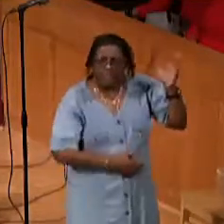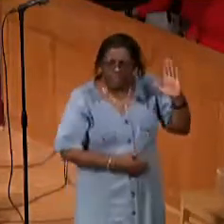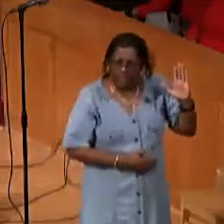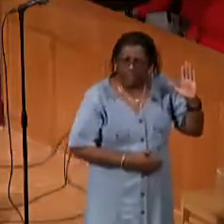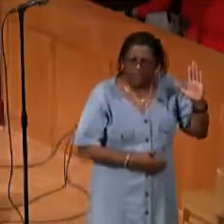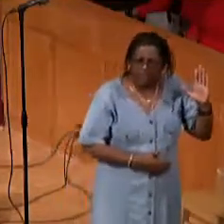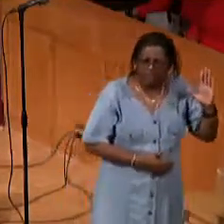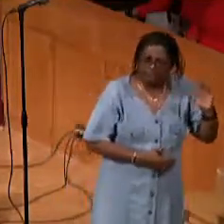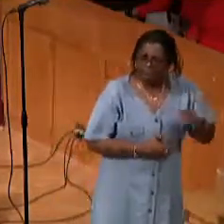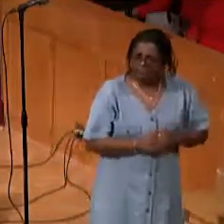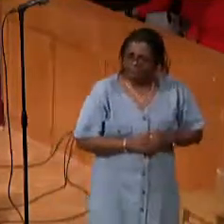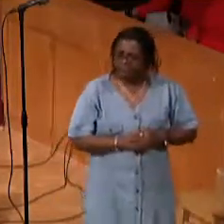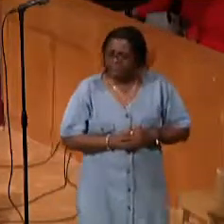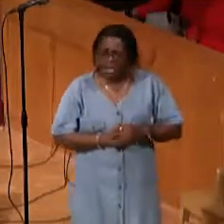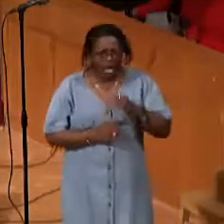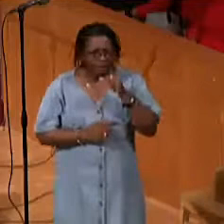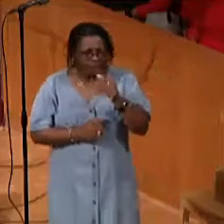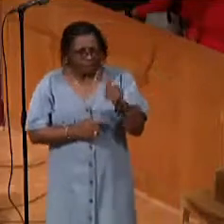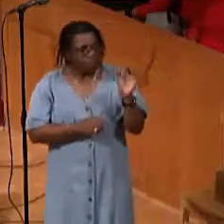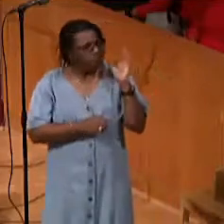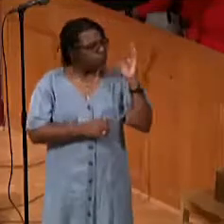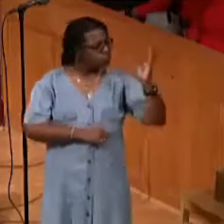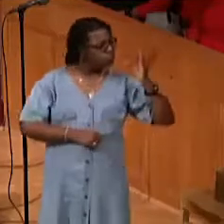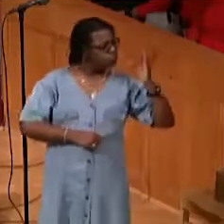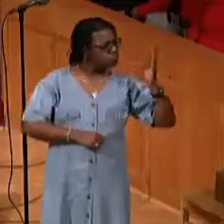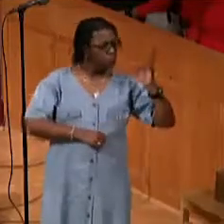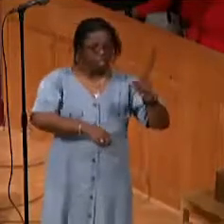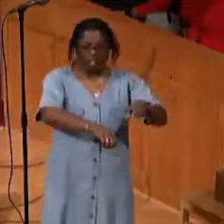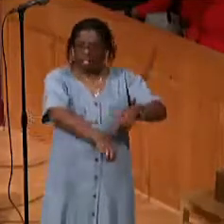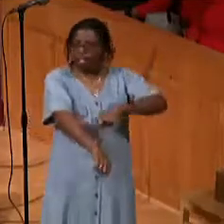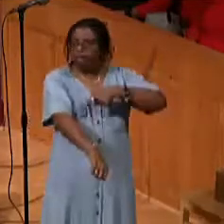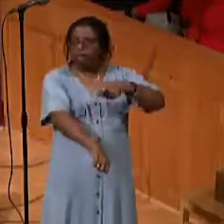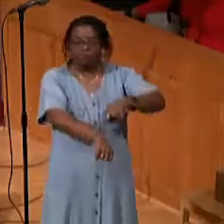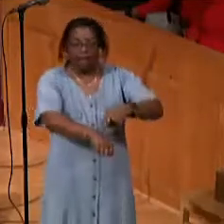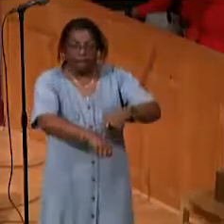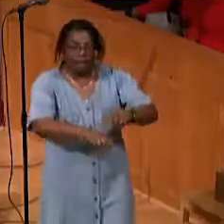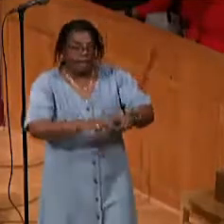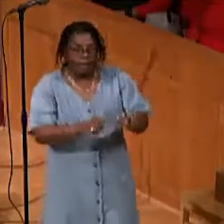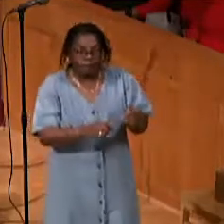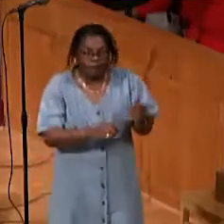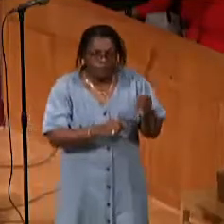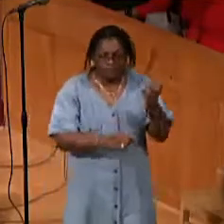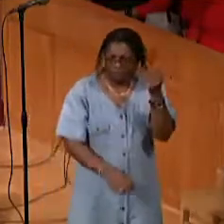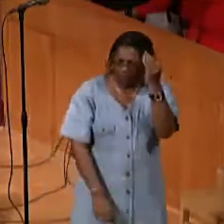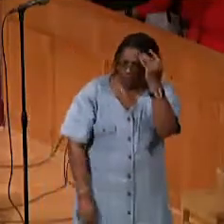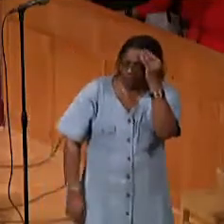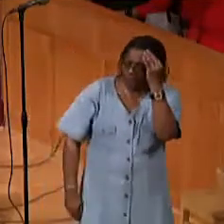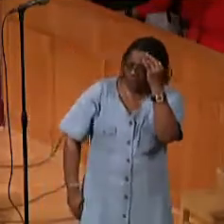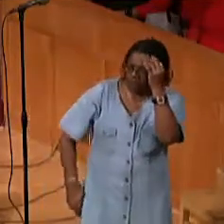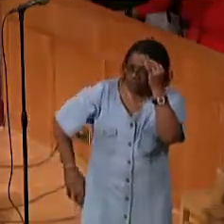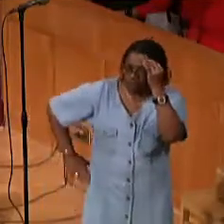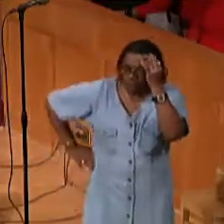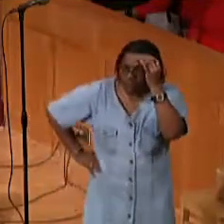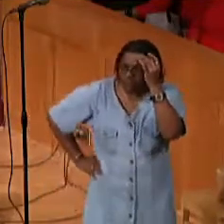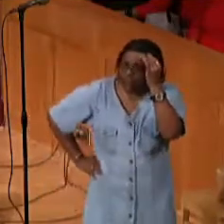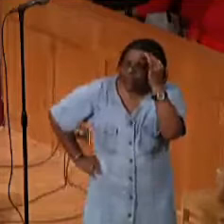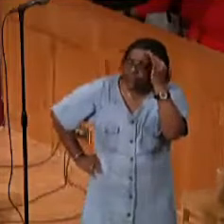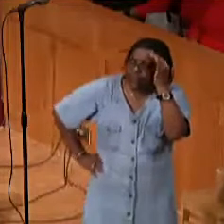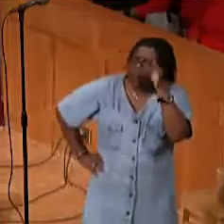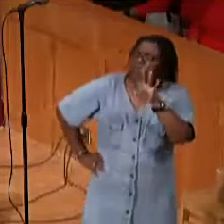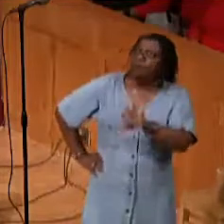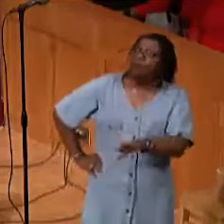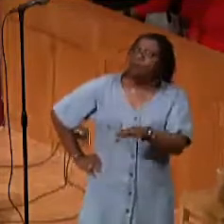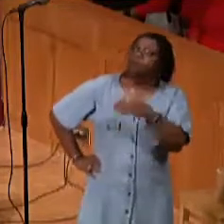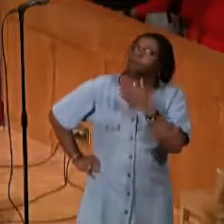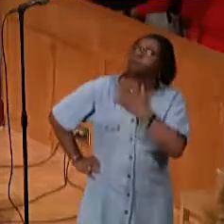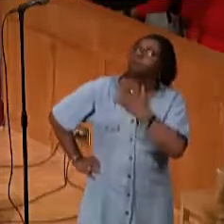not trying to preach long, but amen, when I think about all God has done for me and how far he's brought me, I've